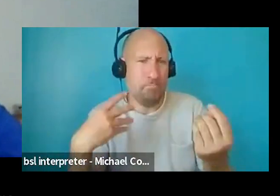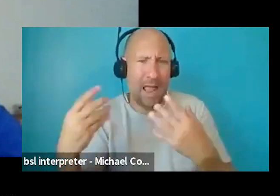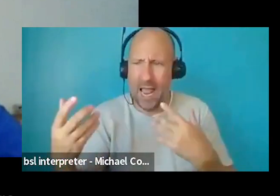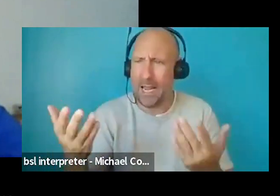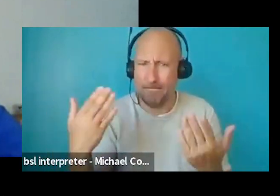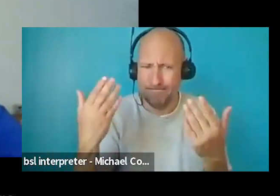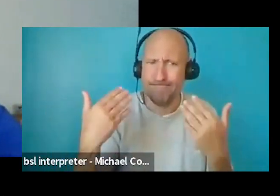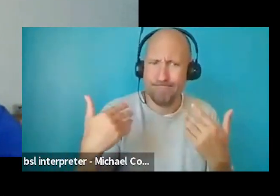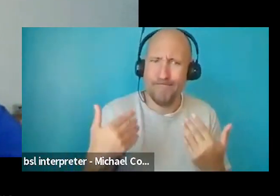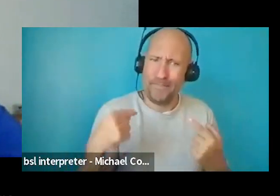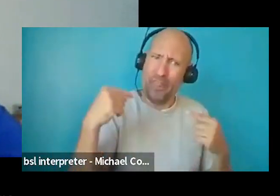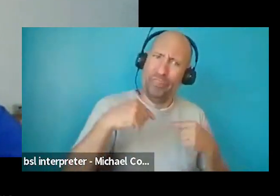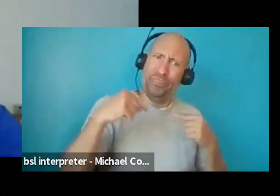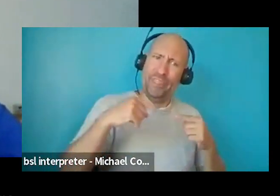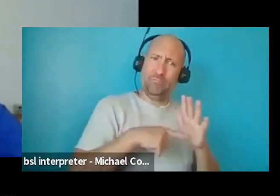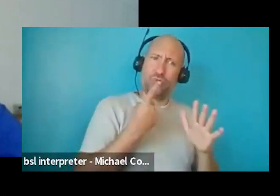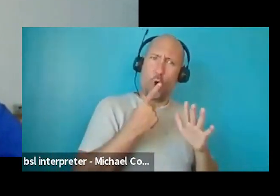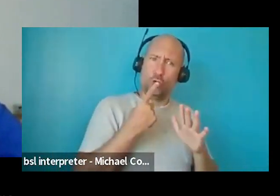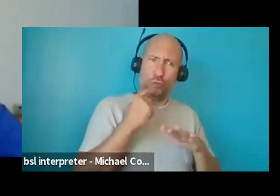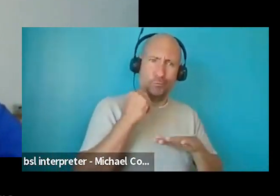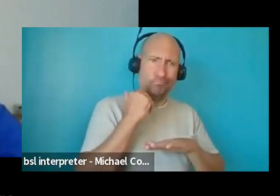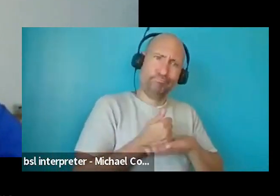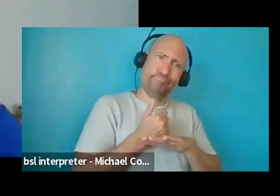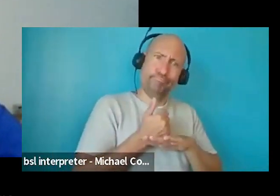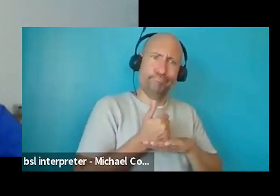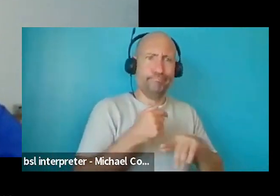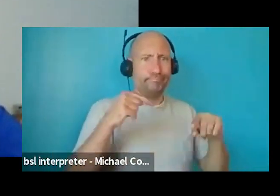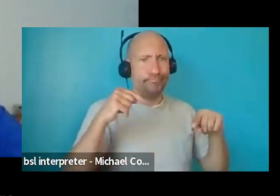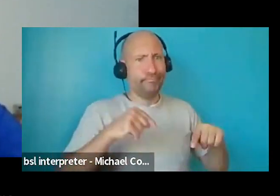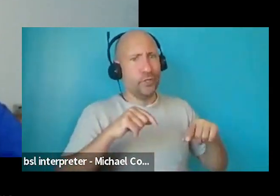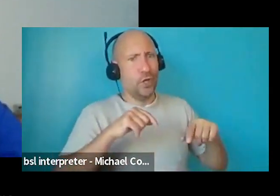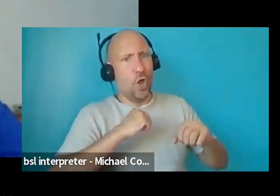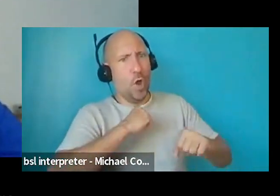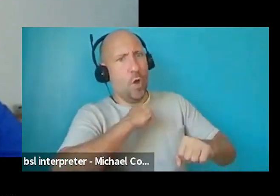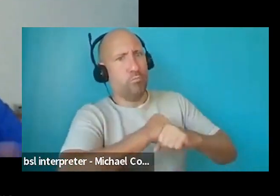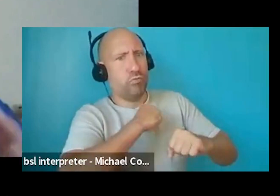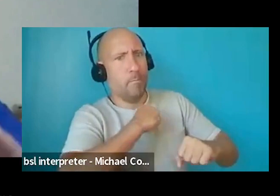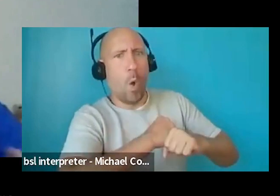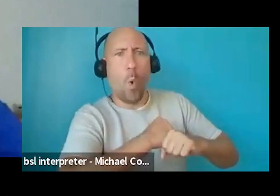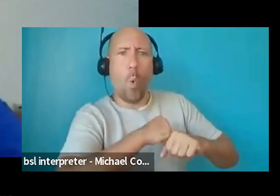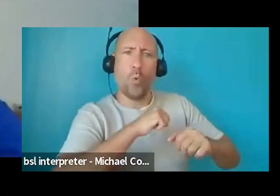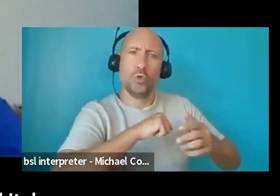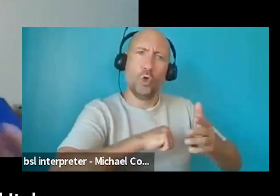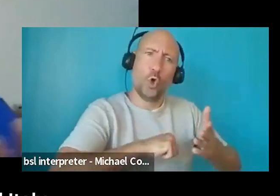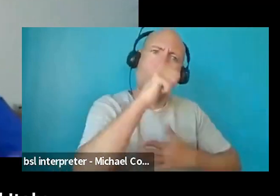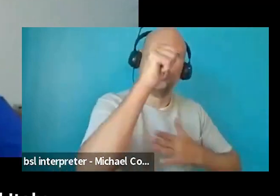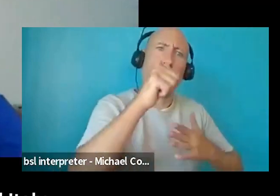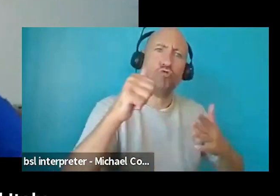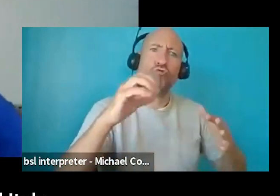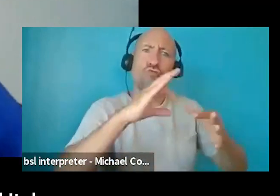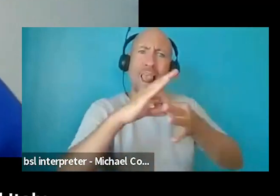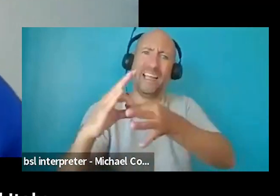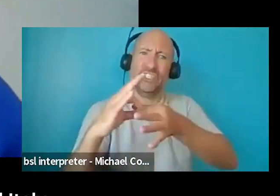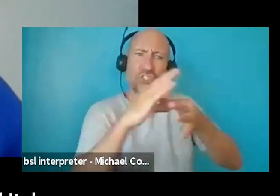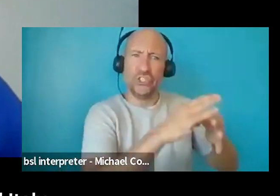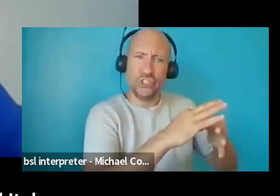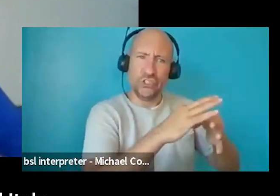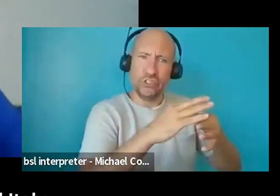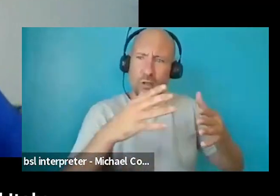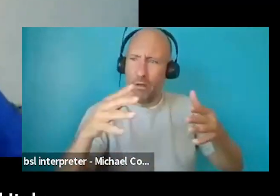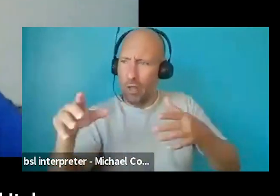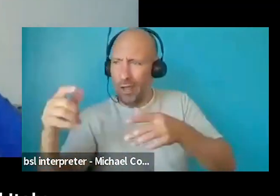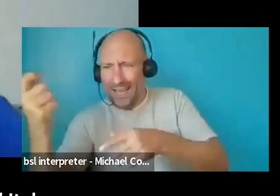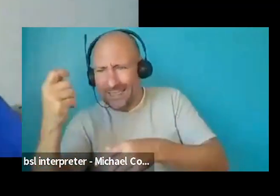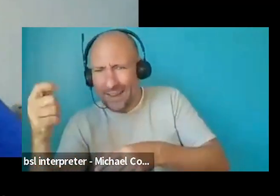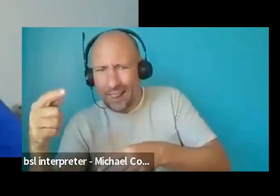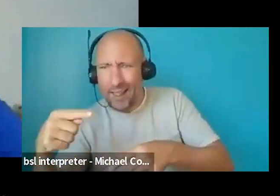project where we can promote better cultural relations through dance between the UK